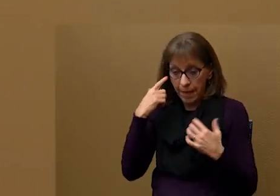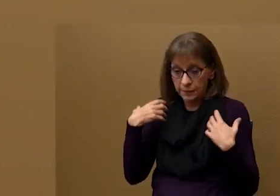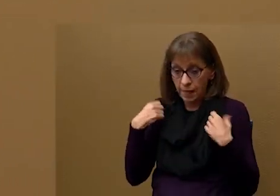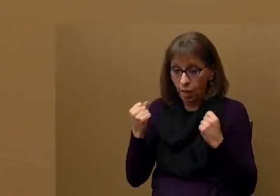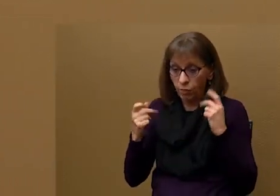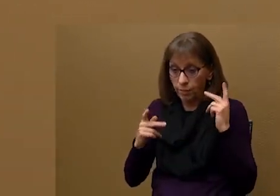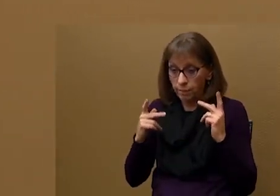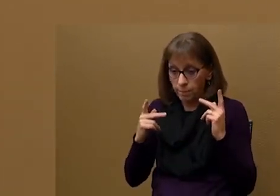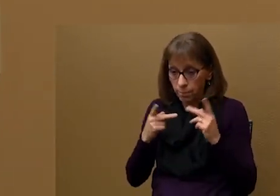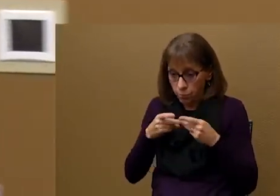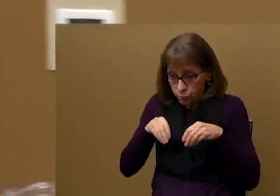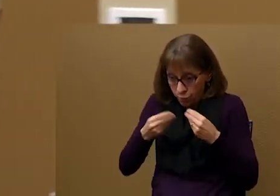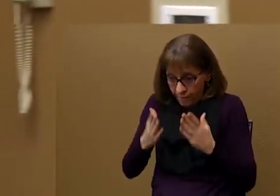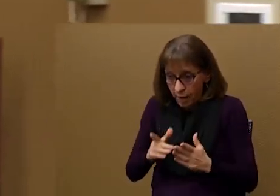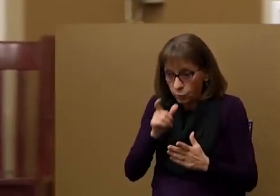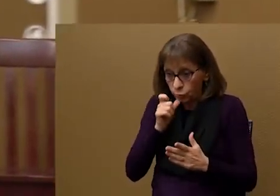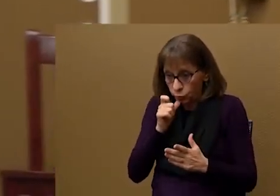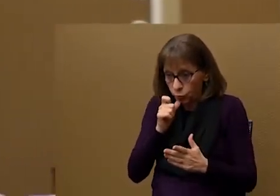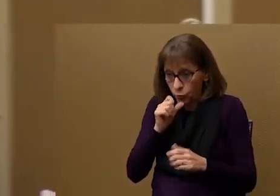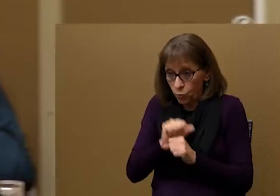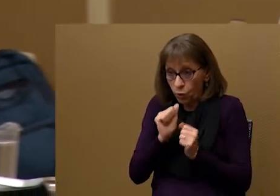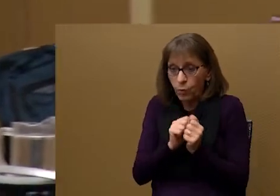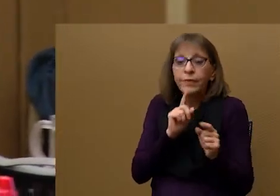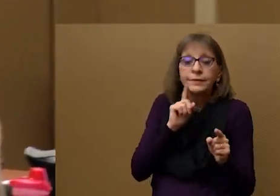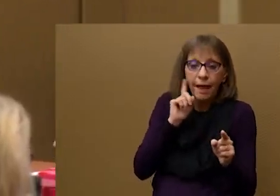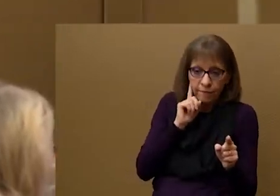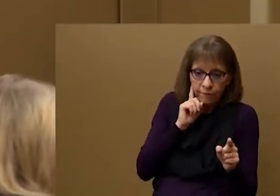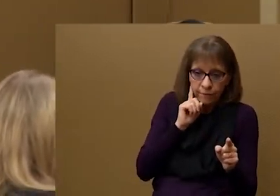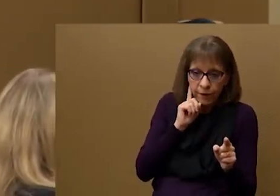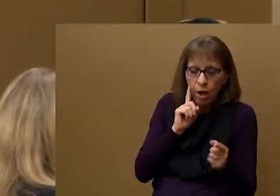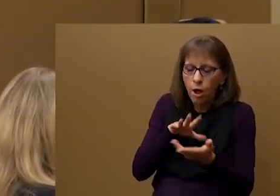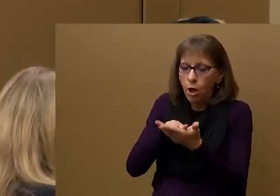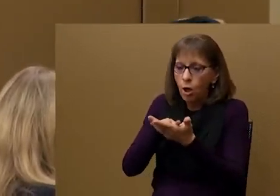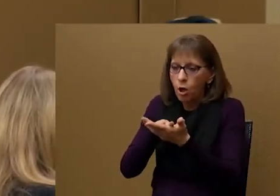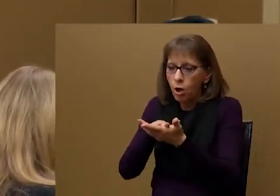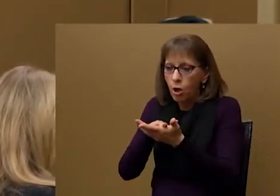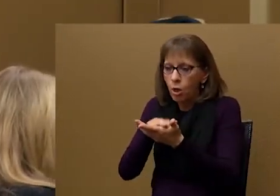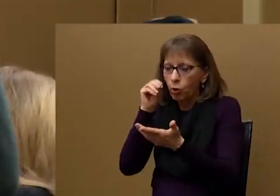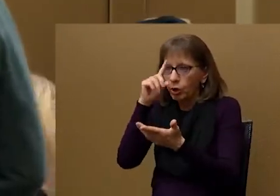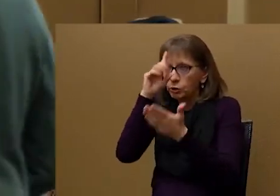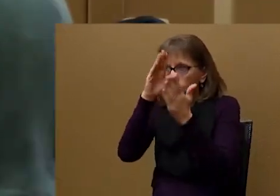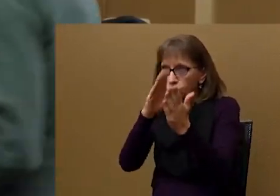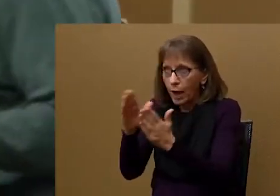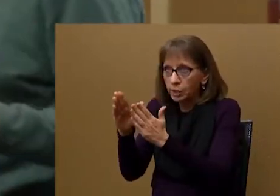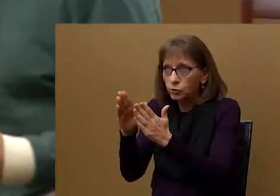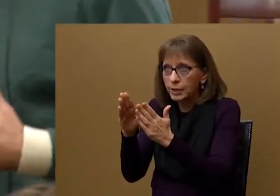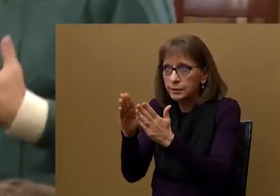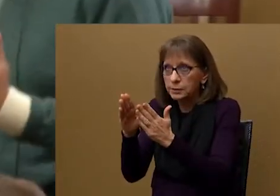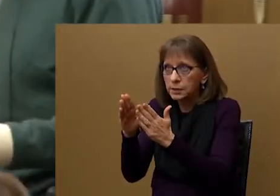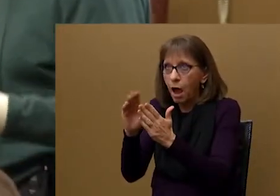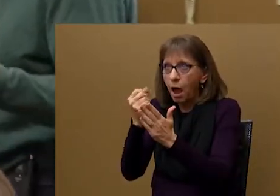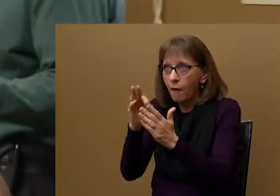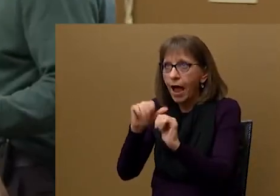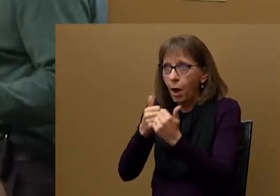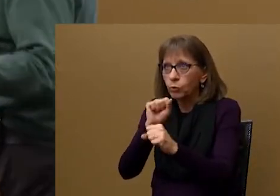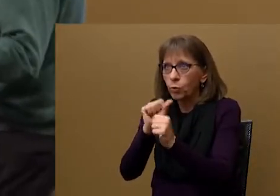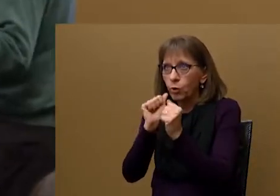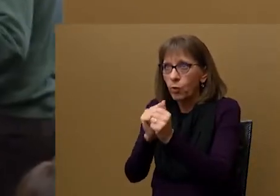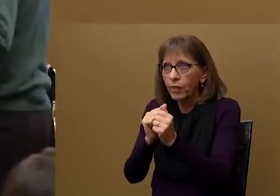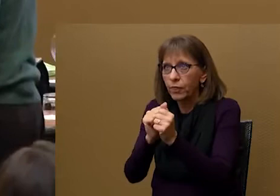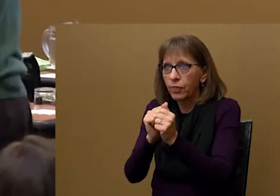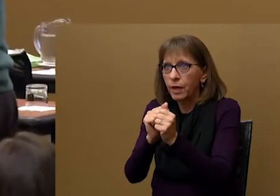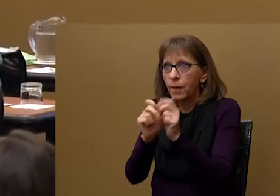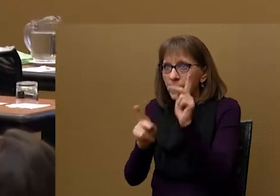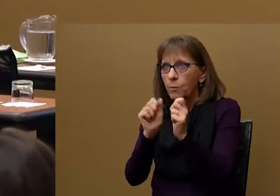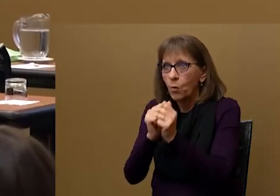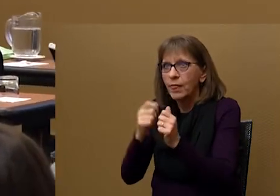would it be helpful for mental health providers who work with deaf people to learn some of the strategies that people have who work with people with cognitive and